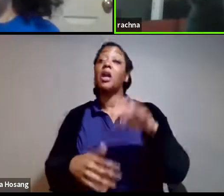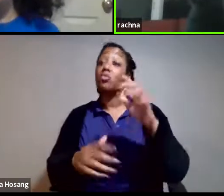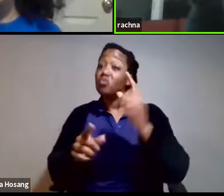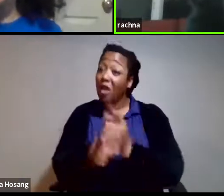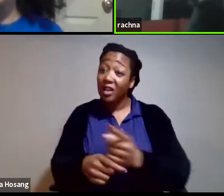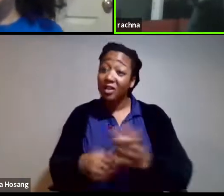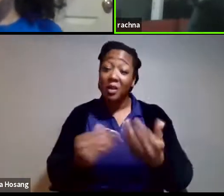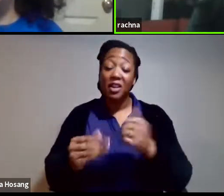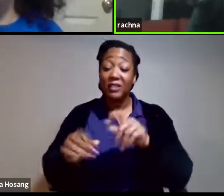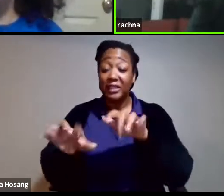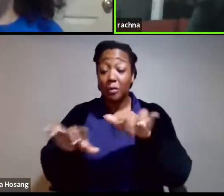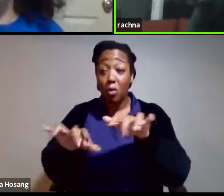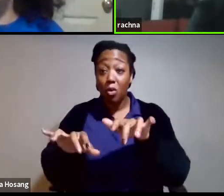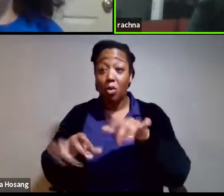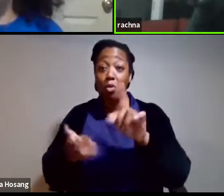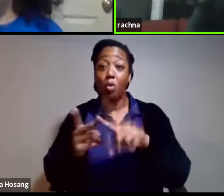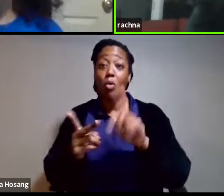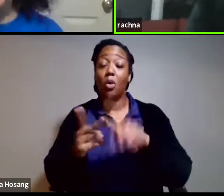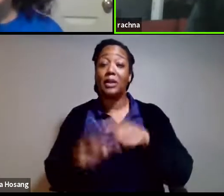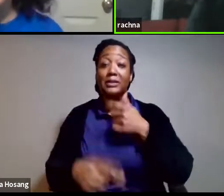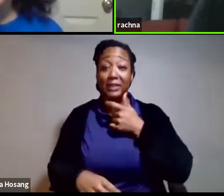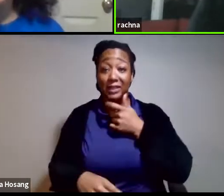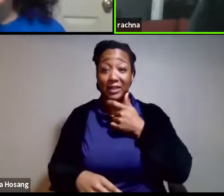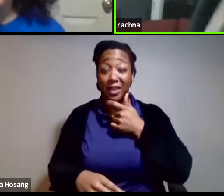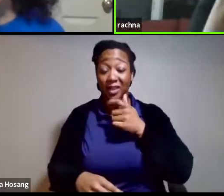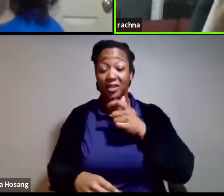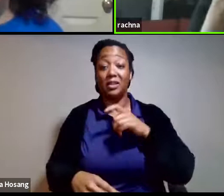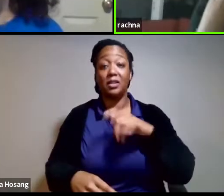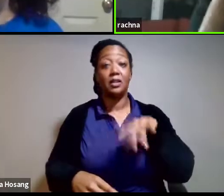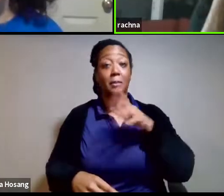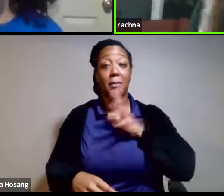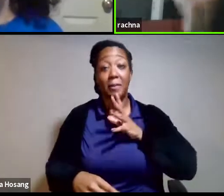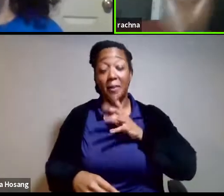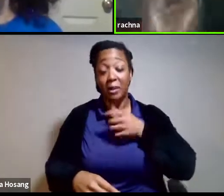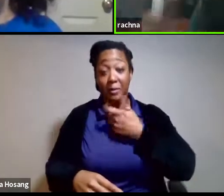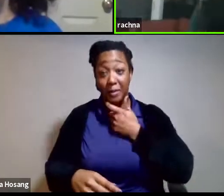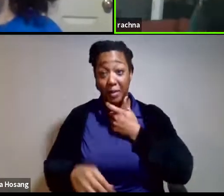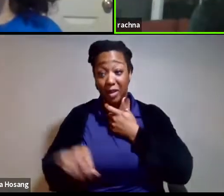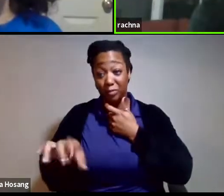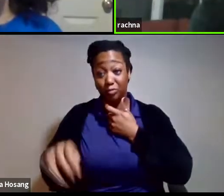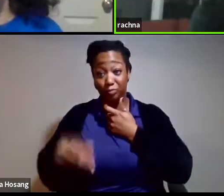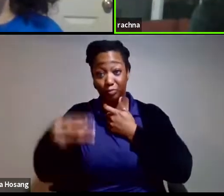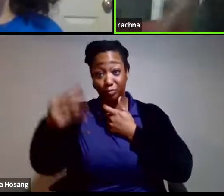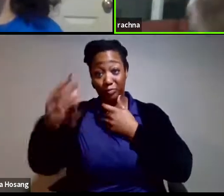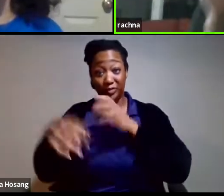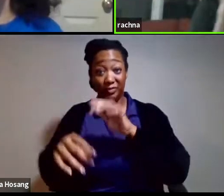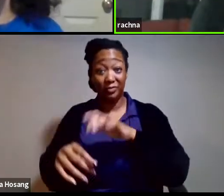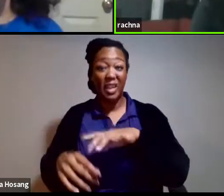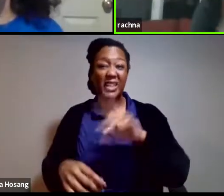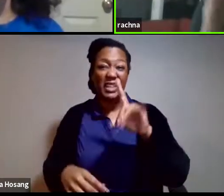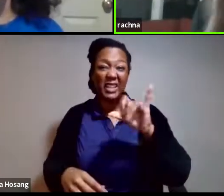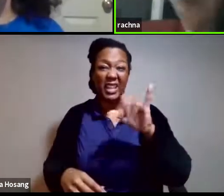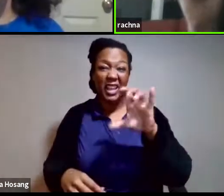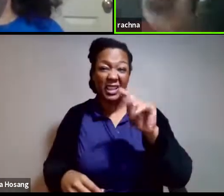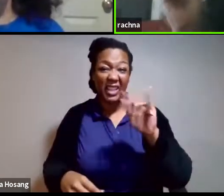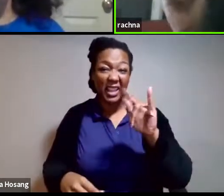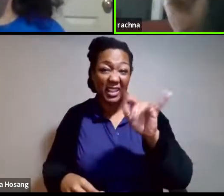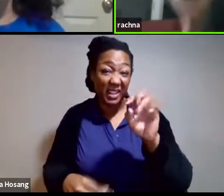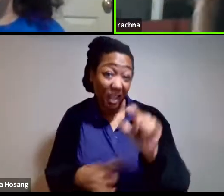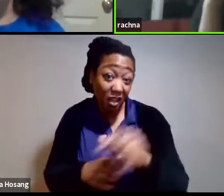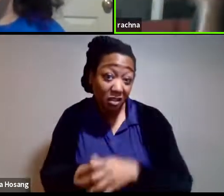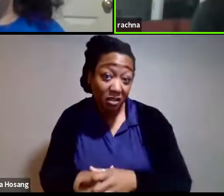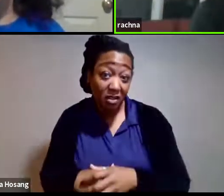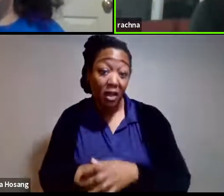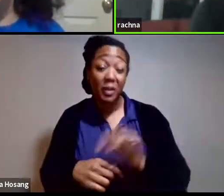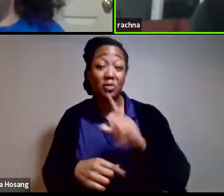also, you know, dictating. So I'm not saying dictating is right for everyone, because, again, that act of writing